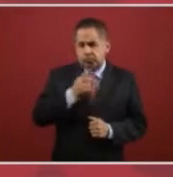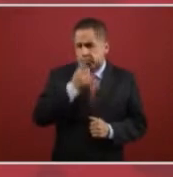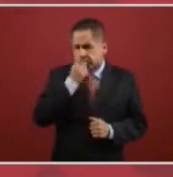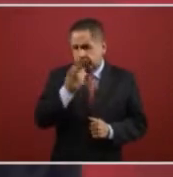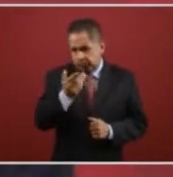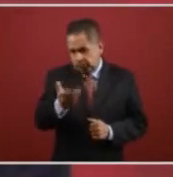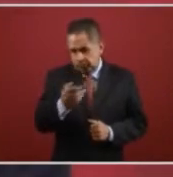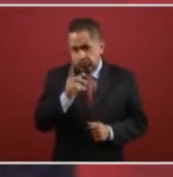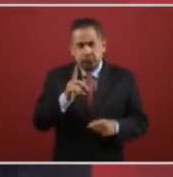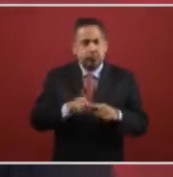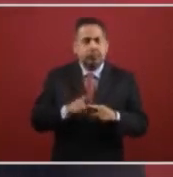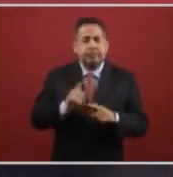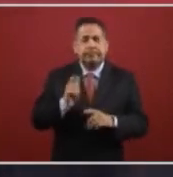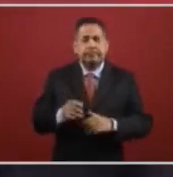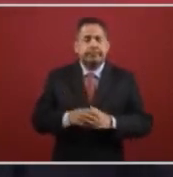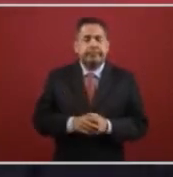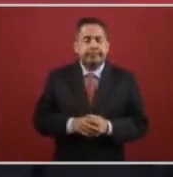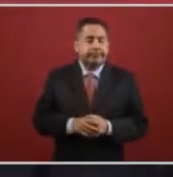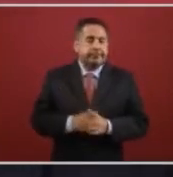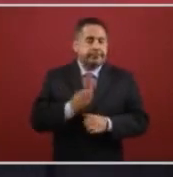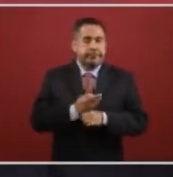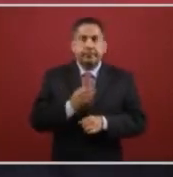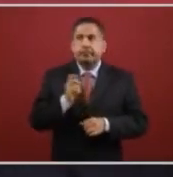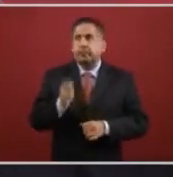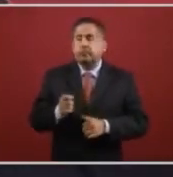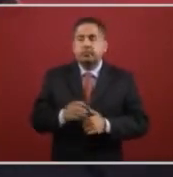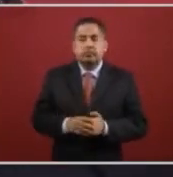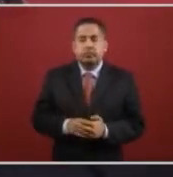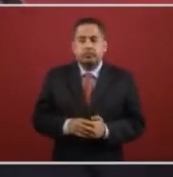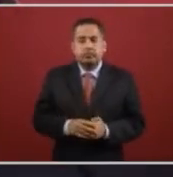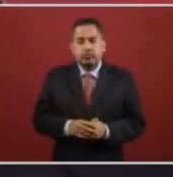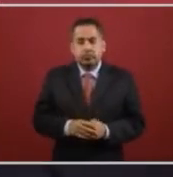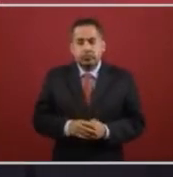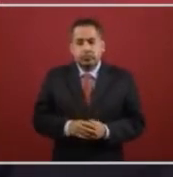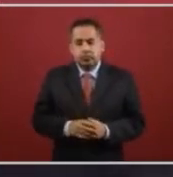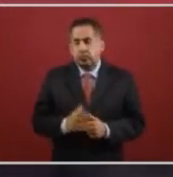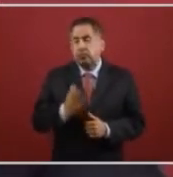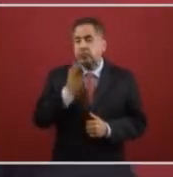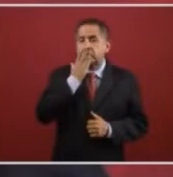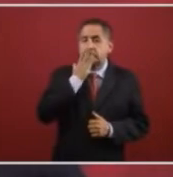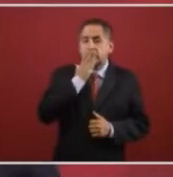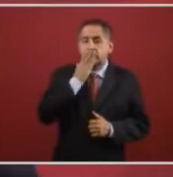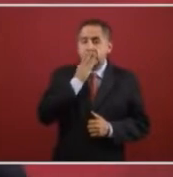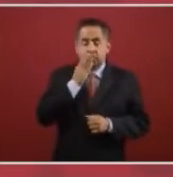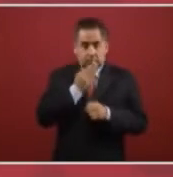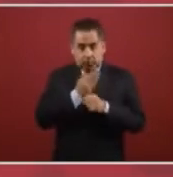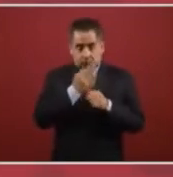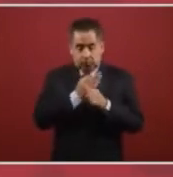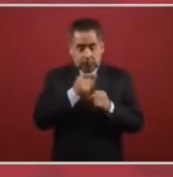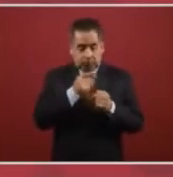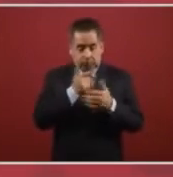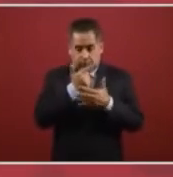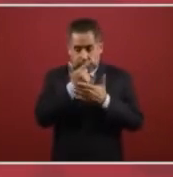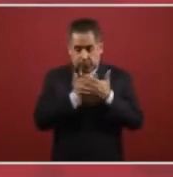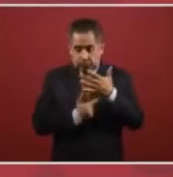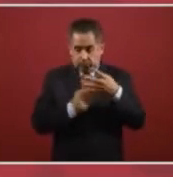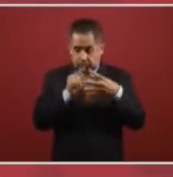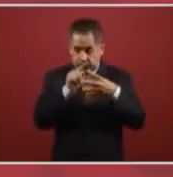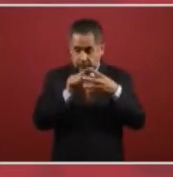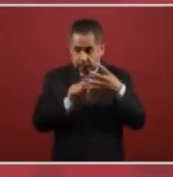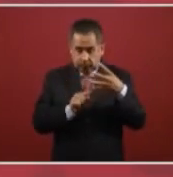I could even tell you that it is not Sonora